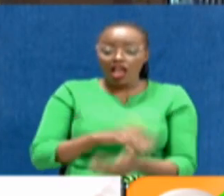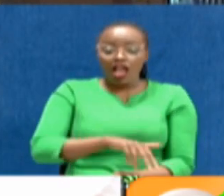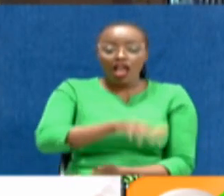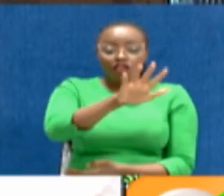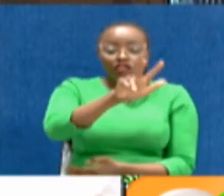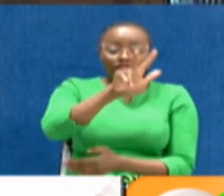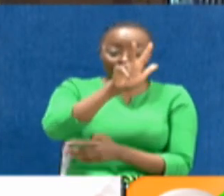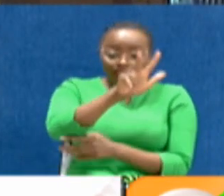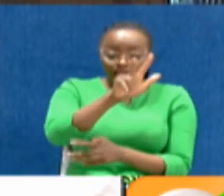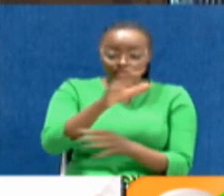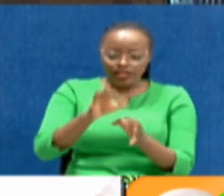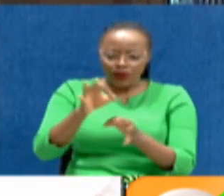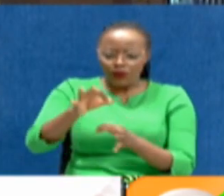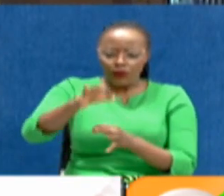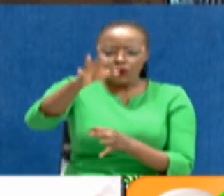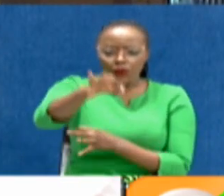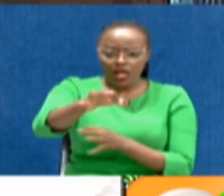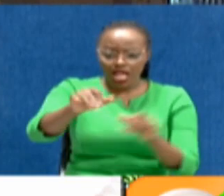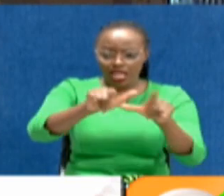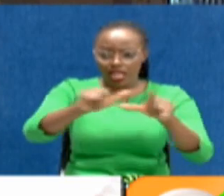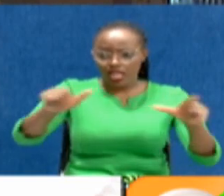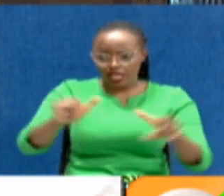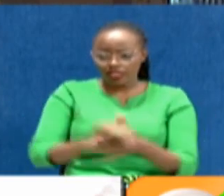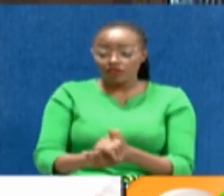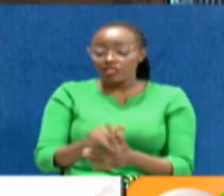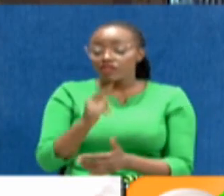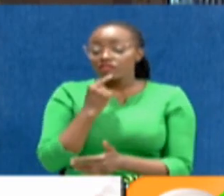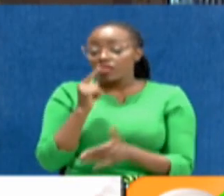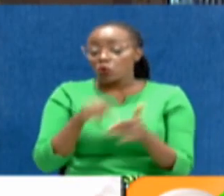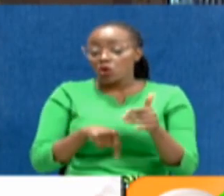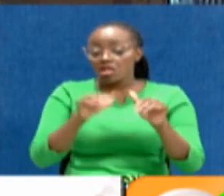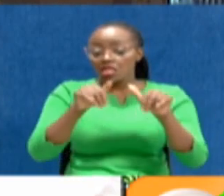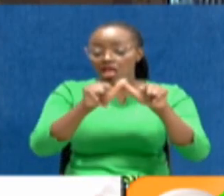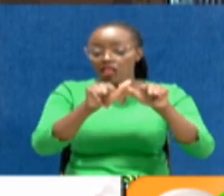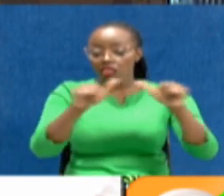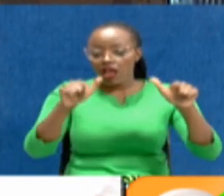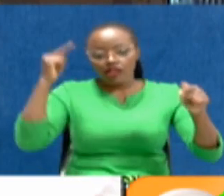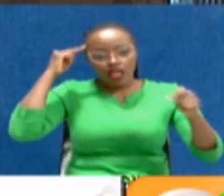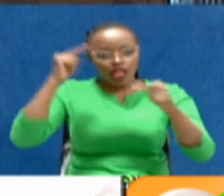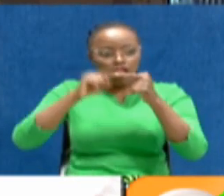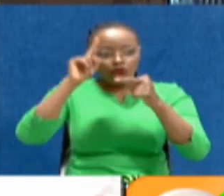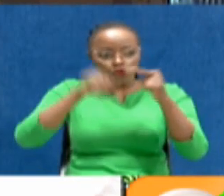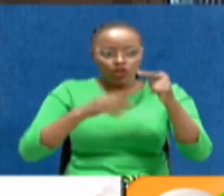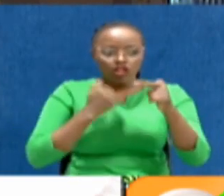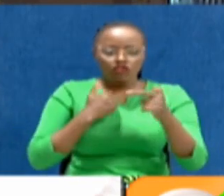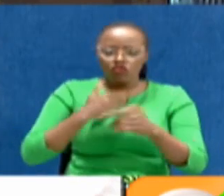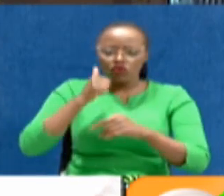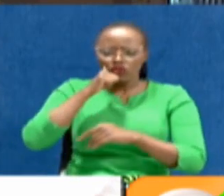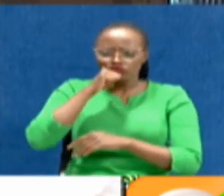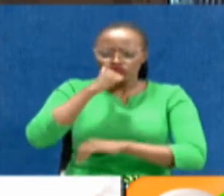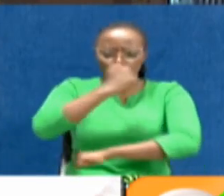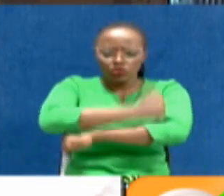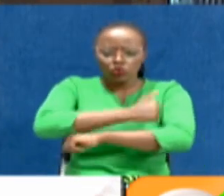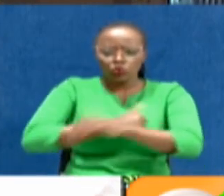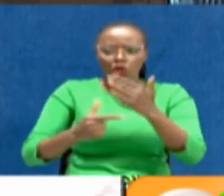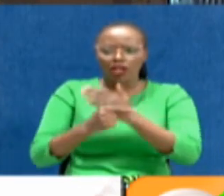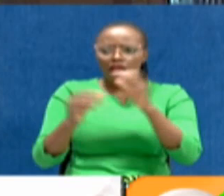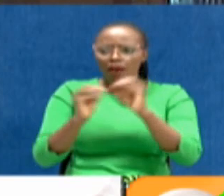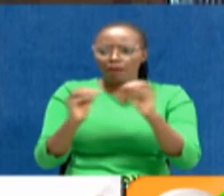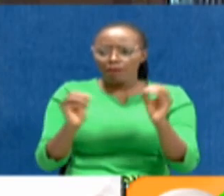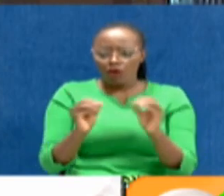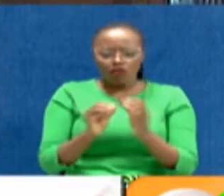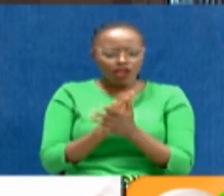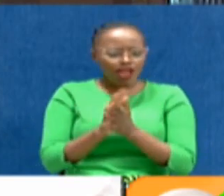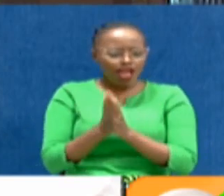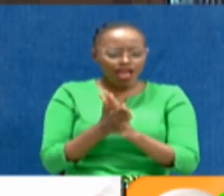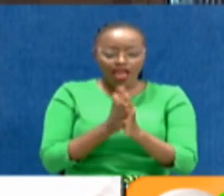53 hectares of forest land. Lotodo vaguely claimed that the parcel of land was meant for a fictitious school with no name or even